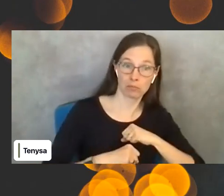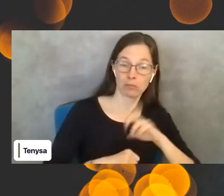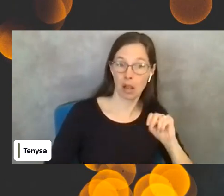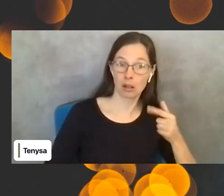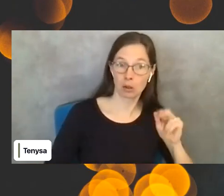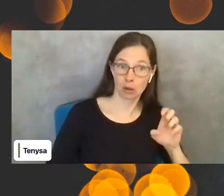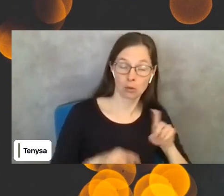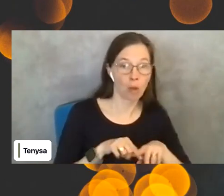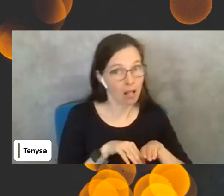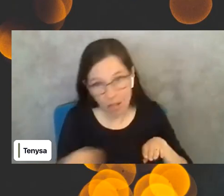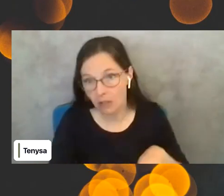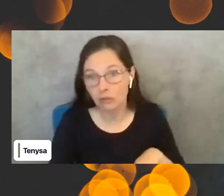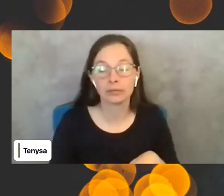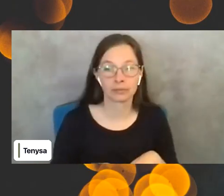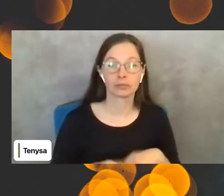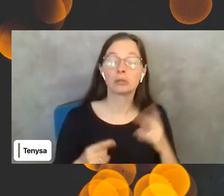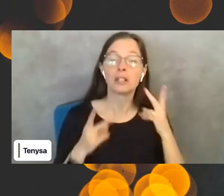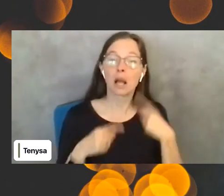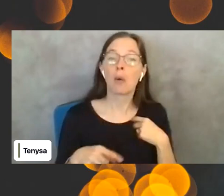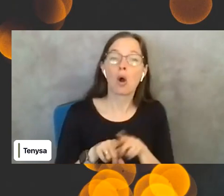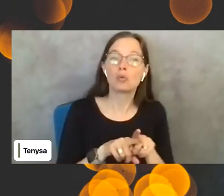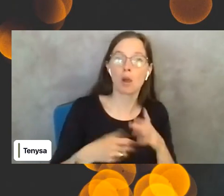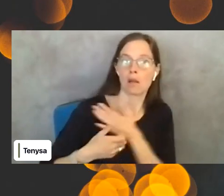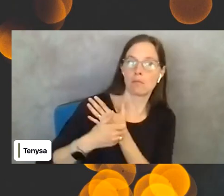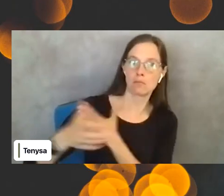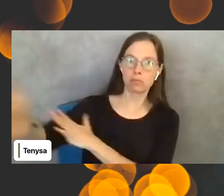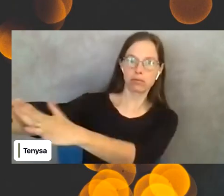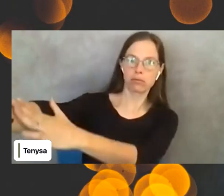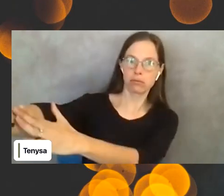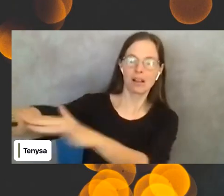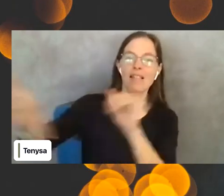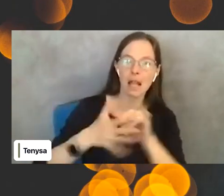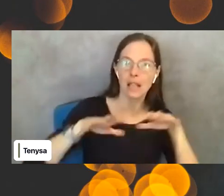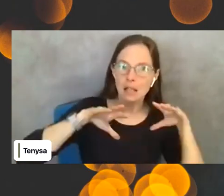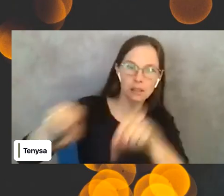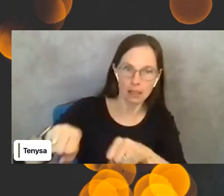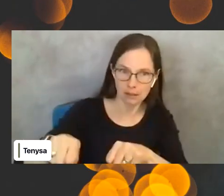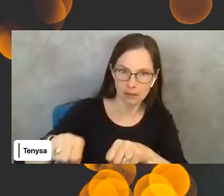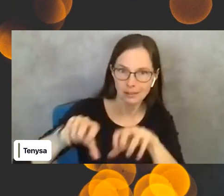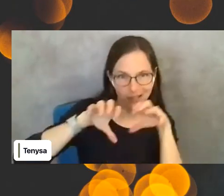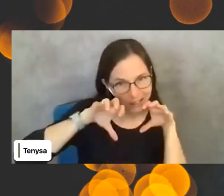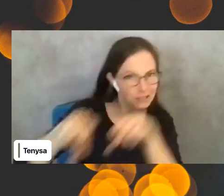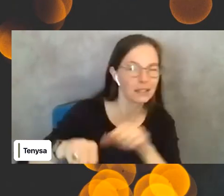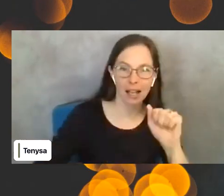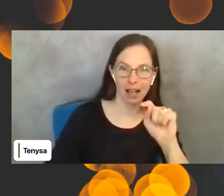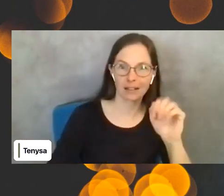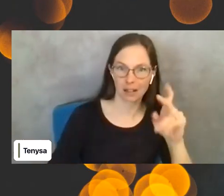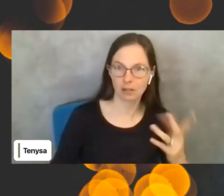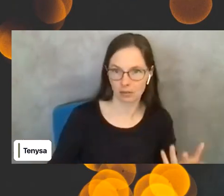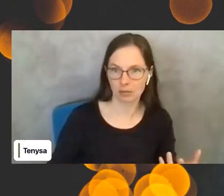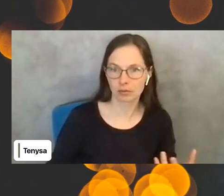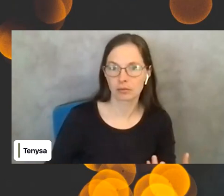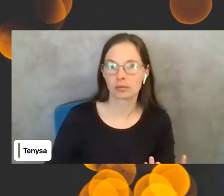right? And as you can see, I'm extending also my arm because that's an attack. This is an attack motion, which we'll